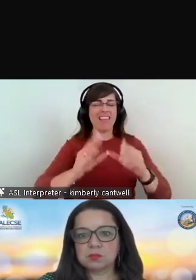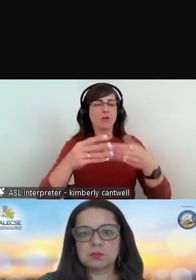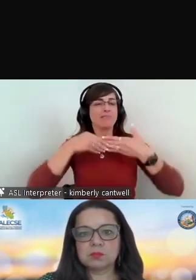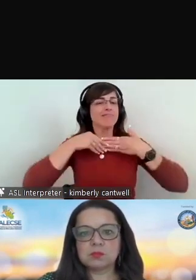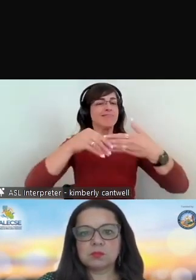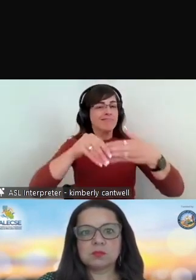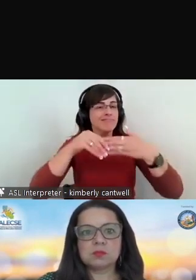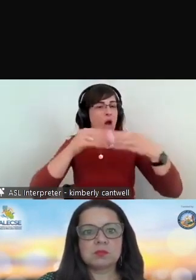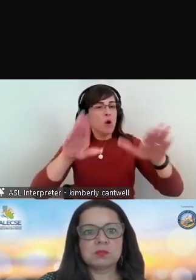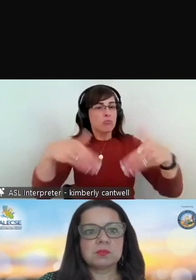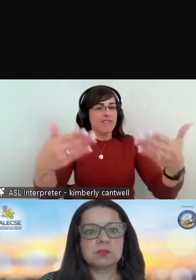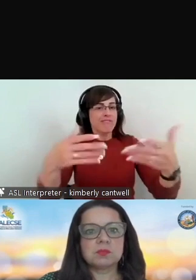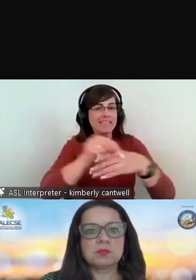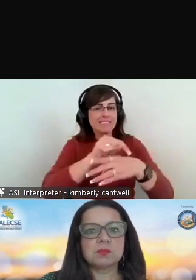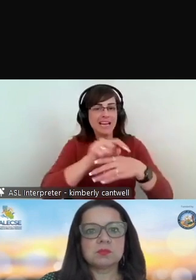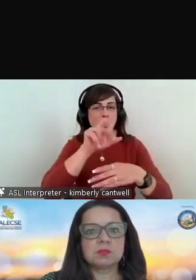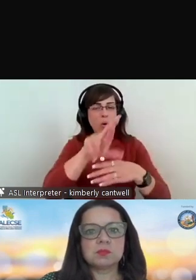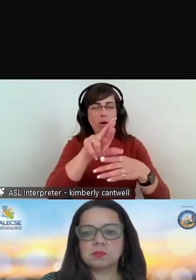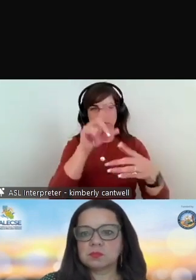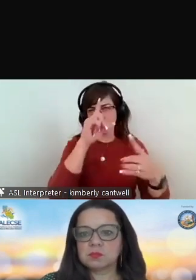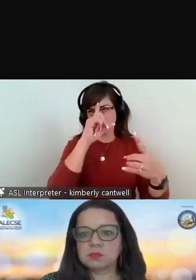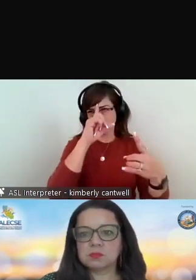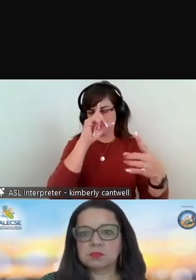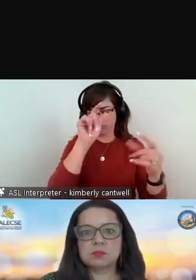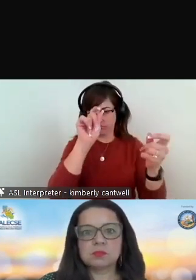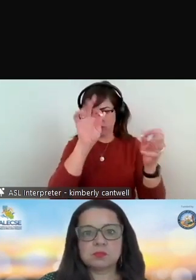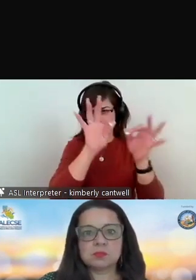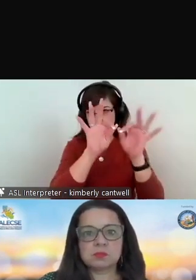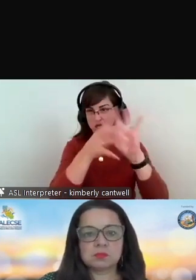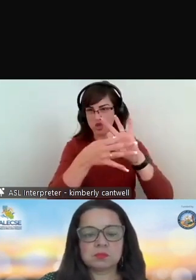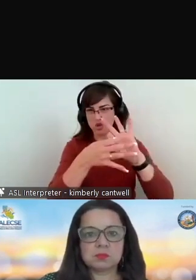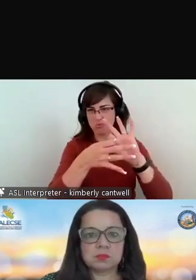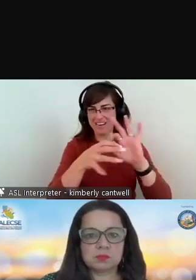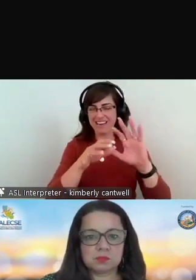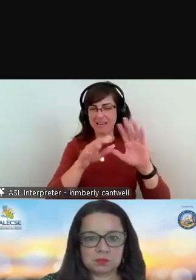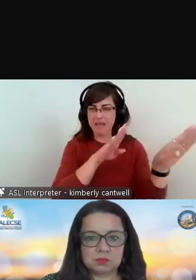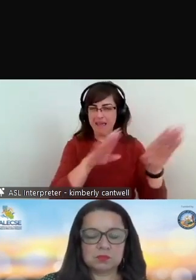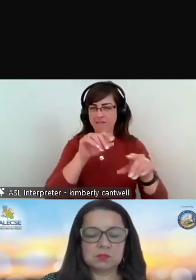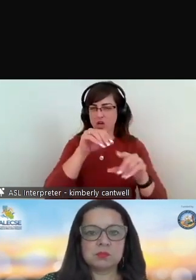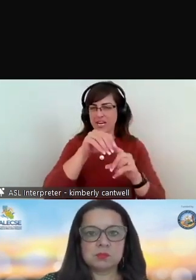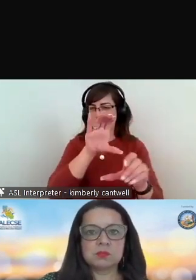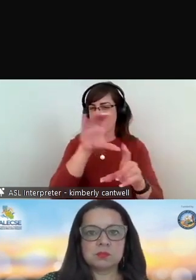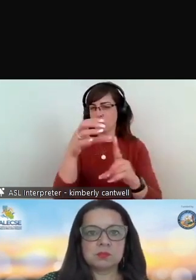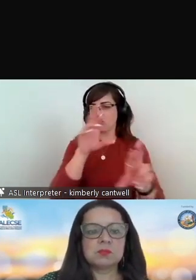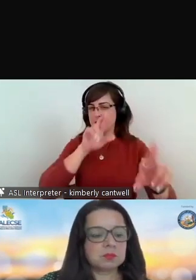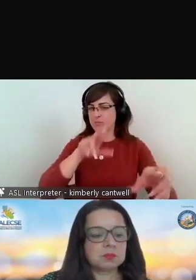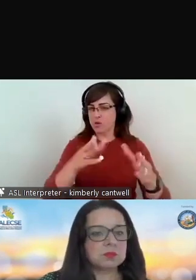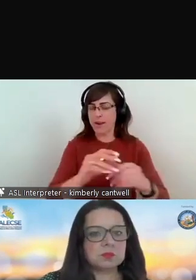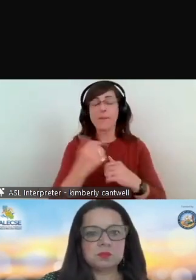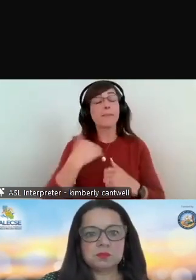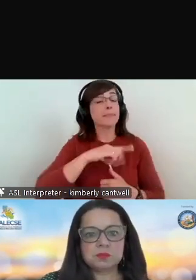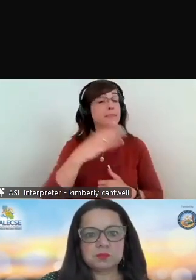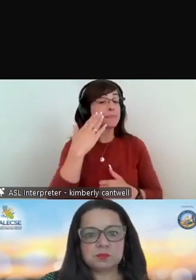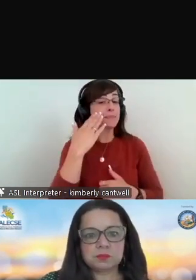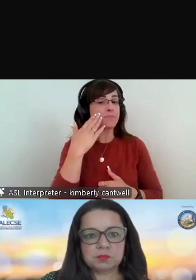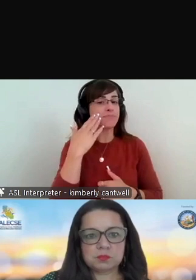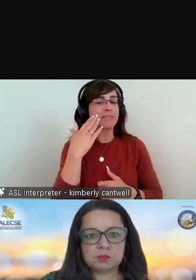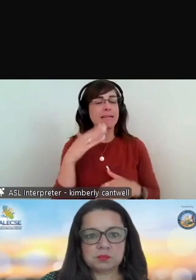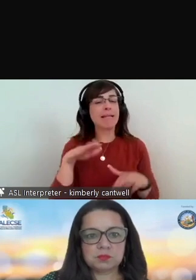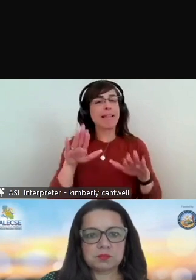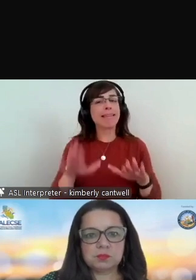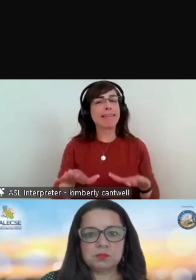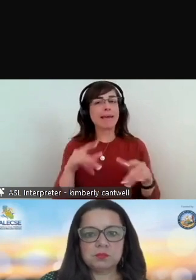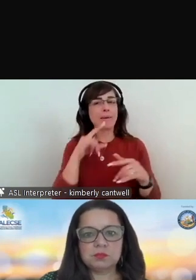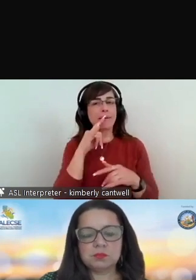provide tasks or interpret behavior in a culturally responsive way. As we all know, little ones